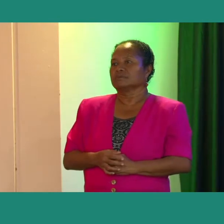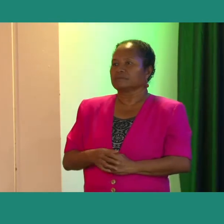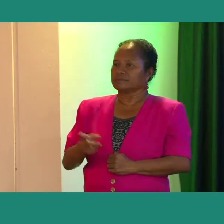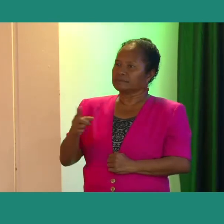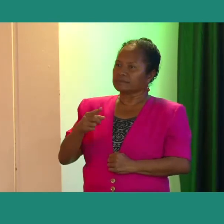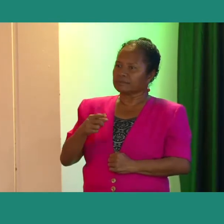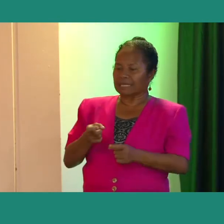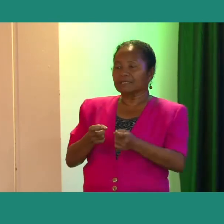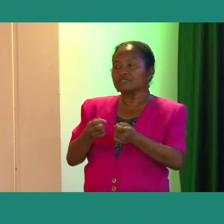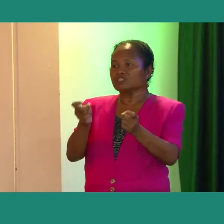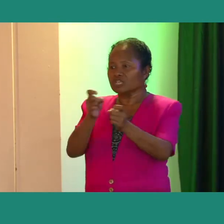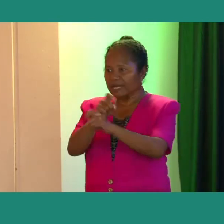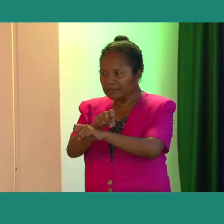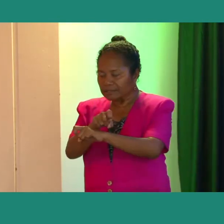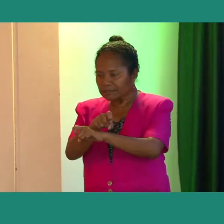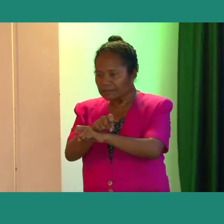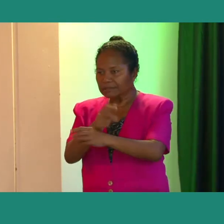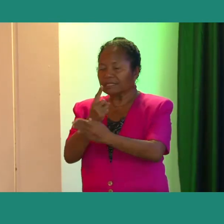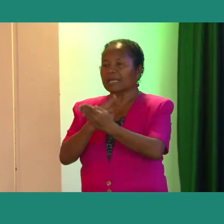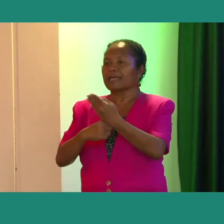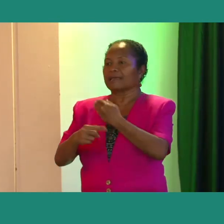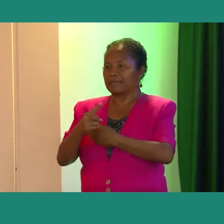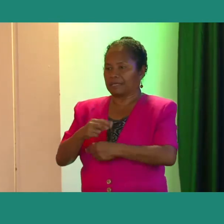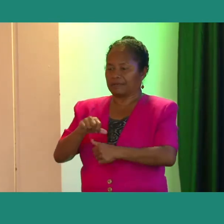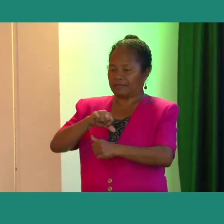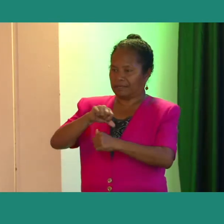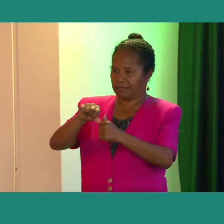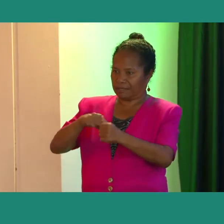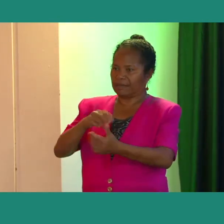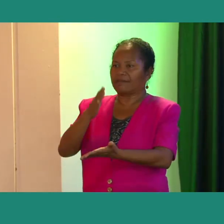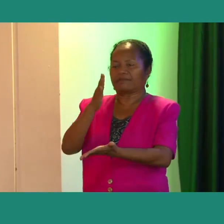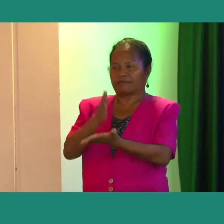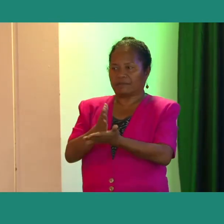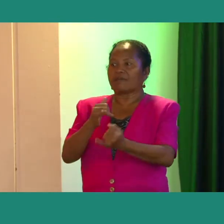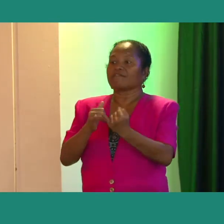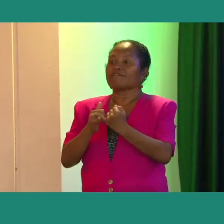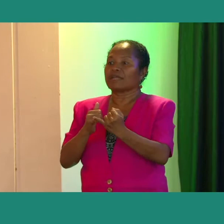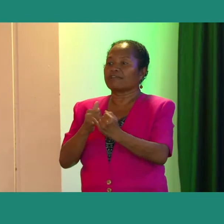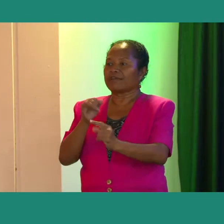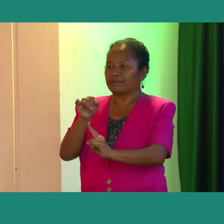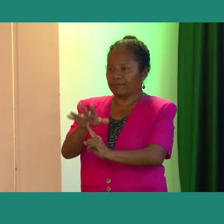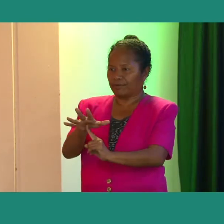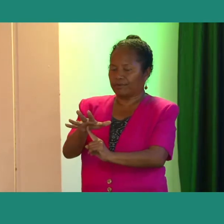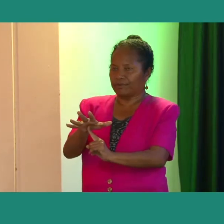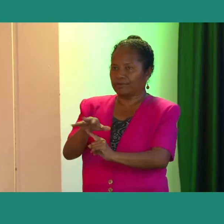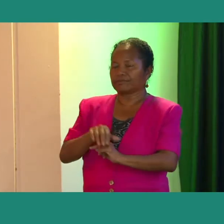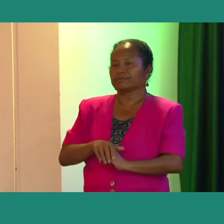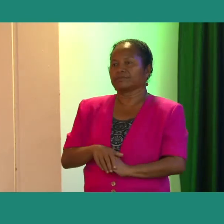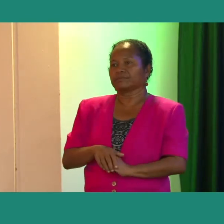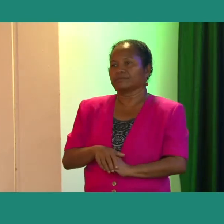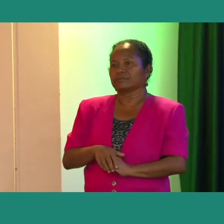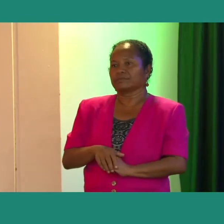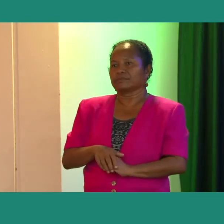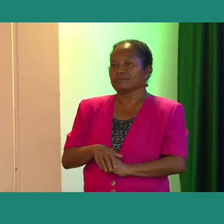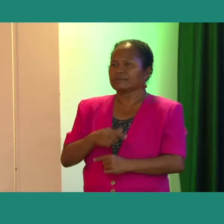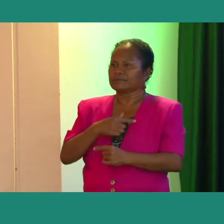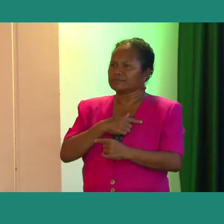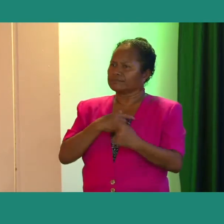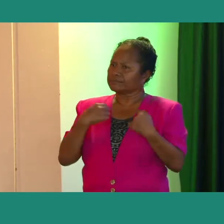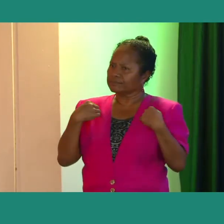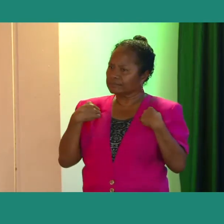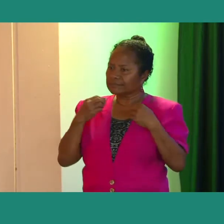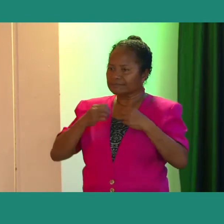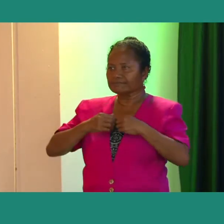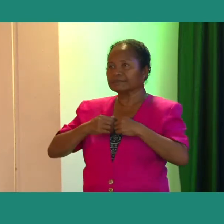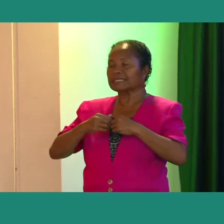that change is happening within the organisation is really, really important. And we just launched, in partnership